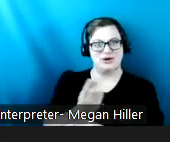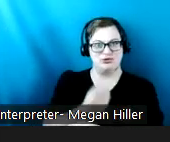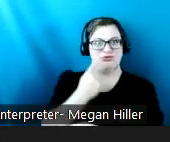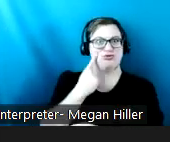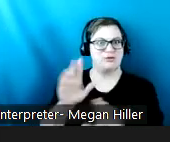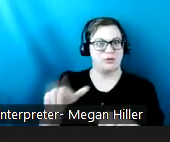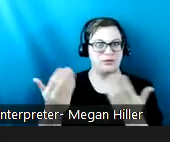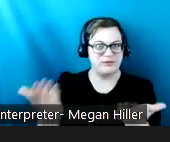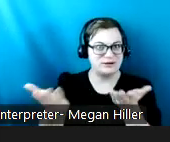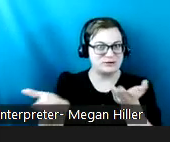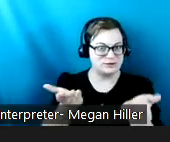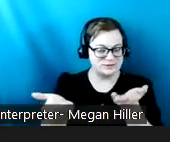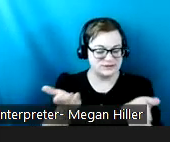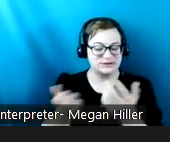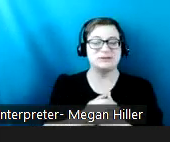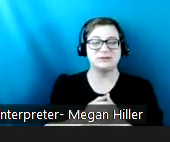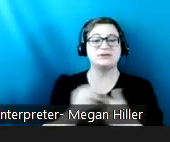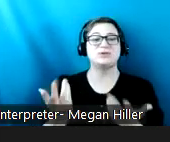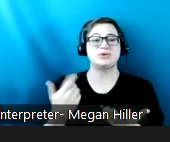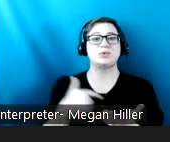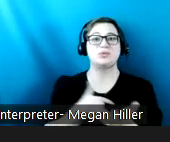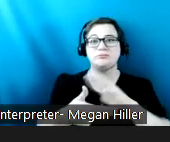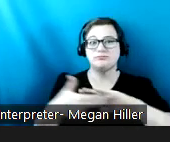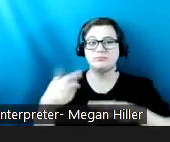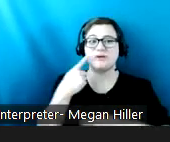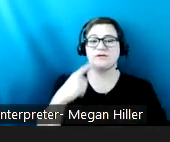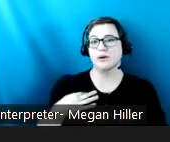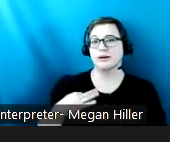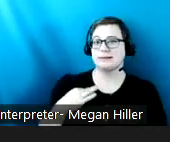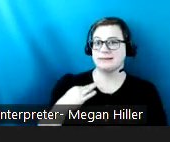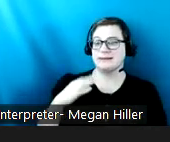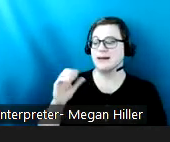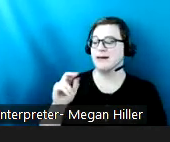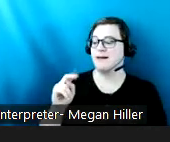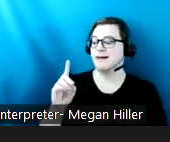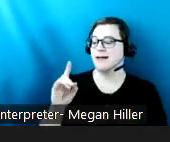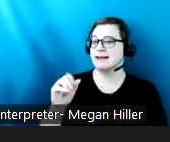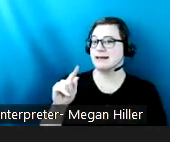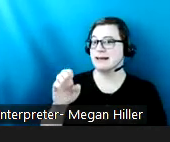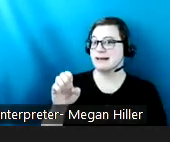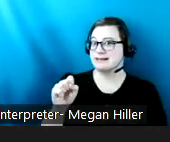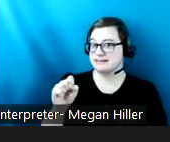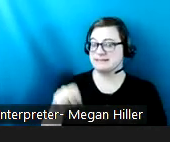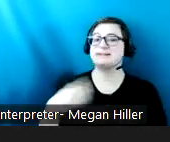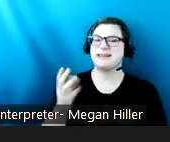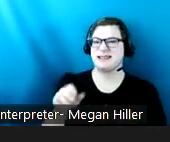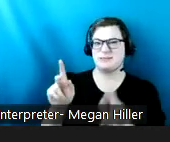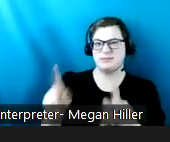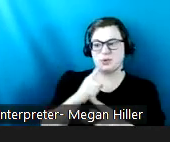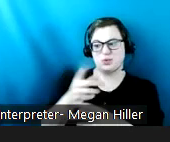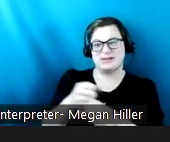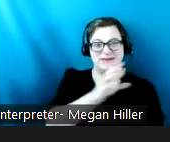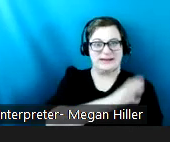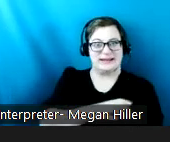services. And so we have a definition of candidates that was added. This is a person receiving clinical